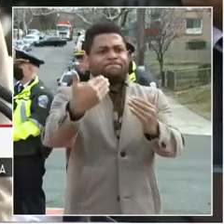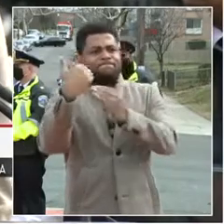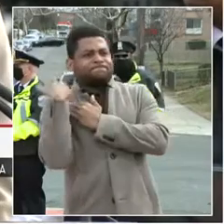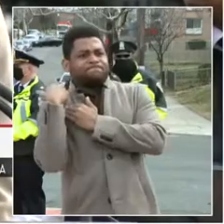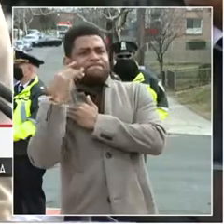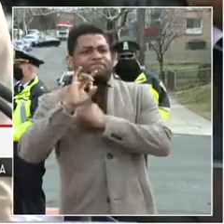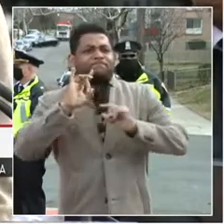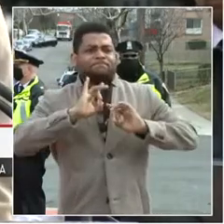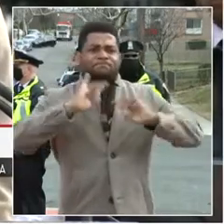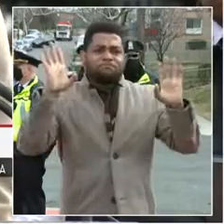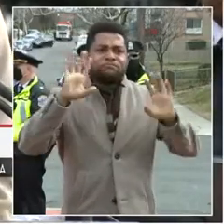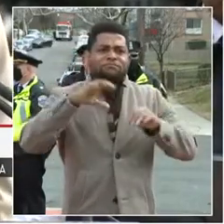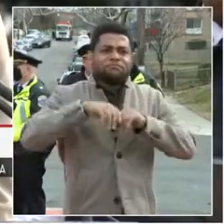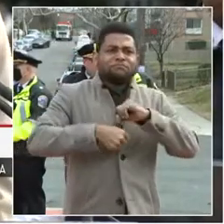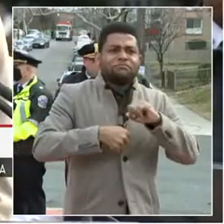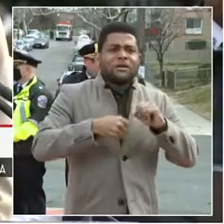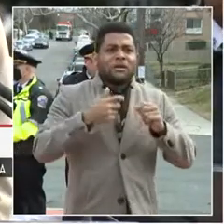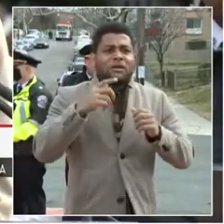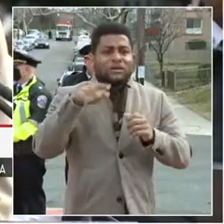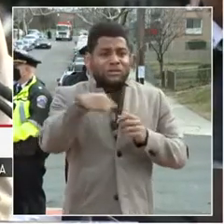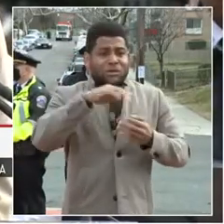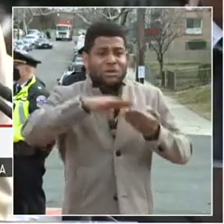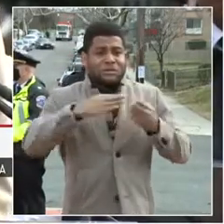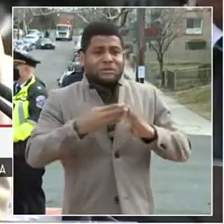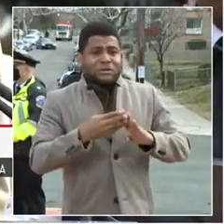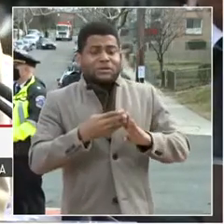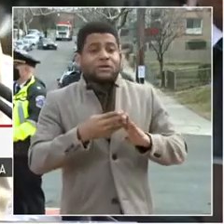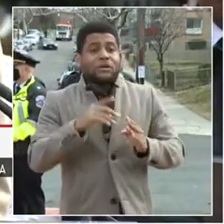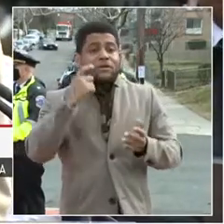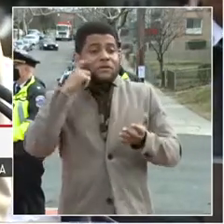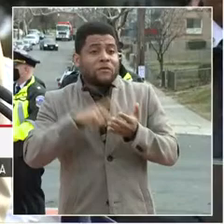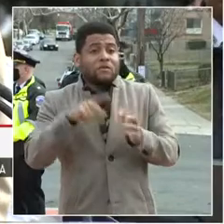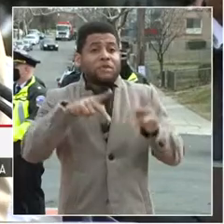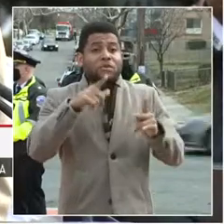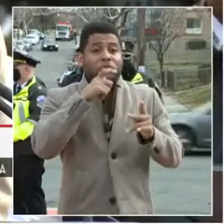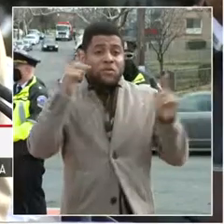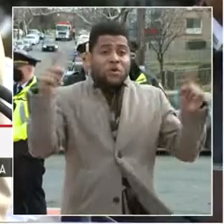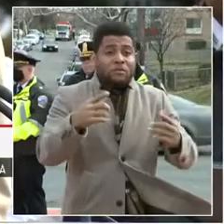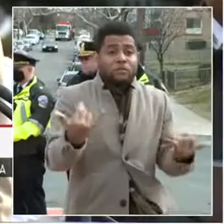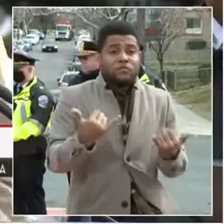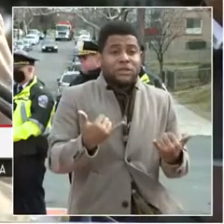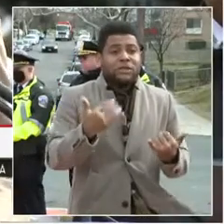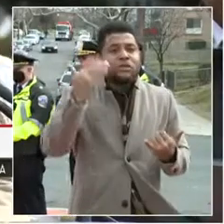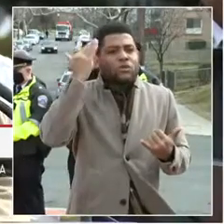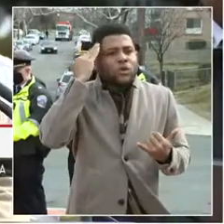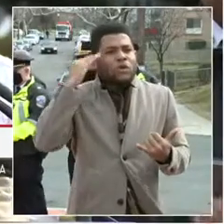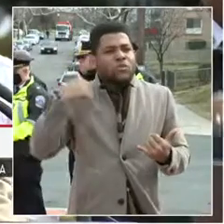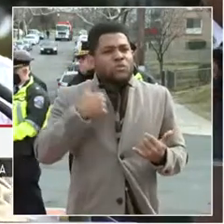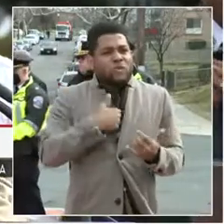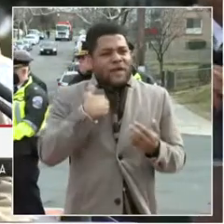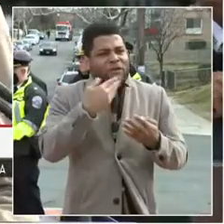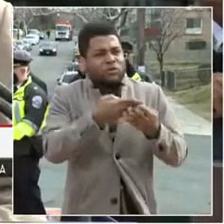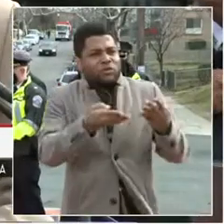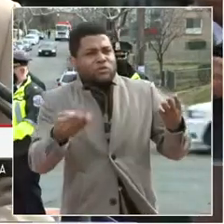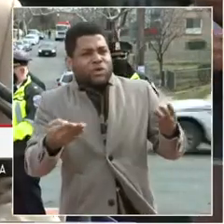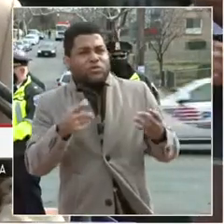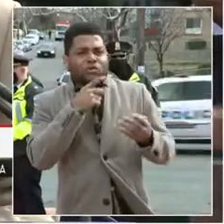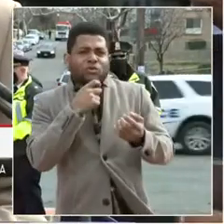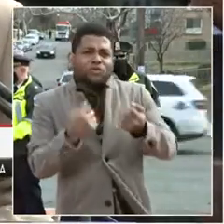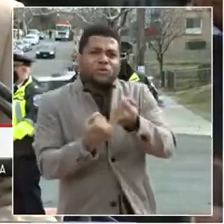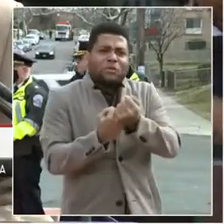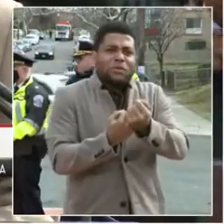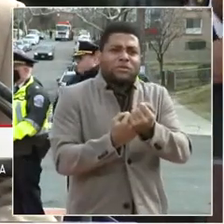law enforcement, federal and local, assembled today, that there are resources behind this initiative. And I can tell you that we've had a number